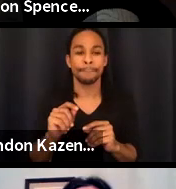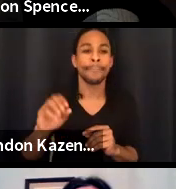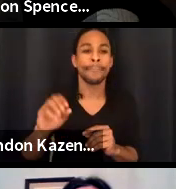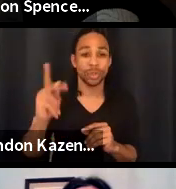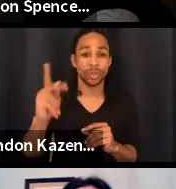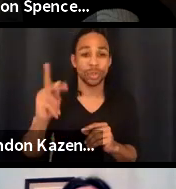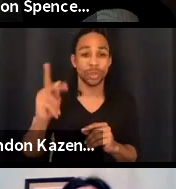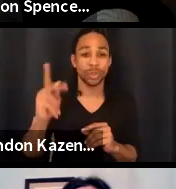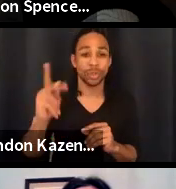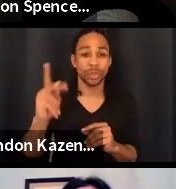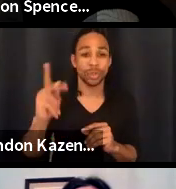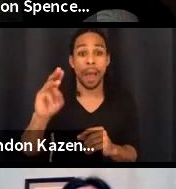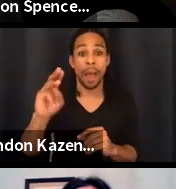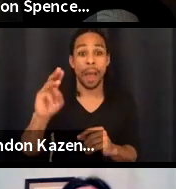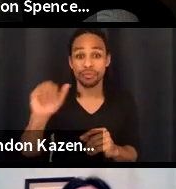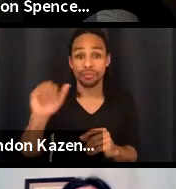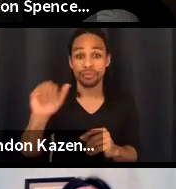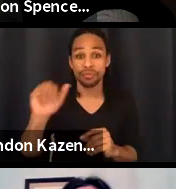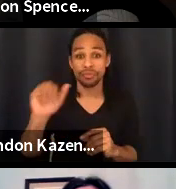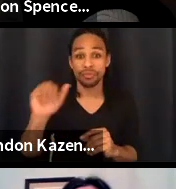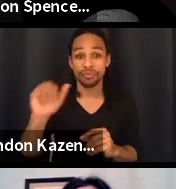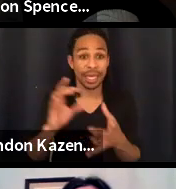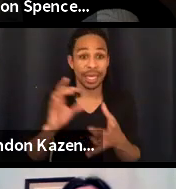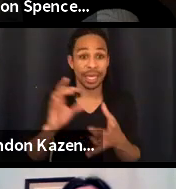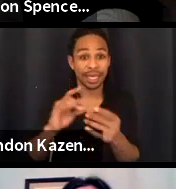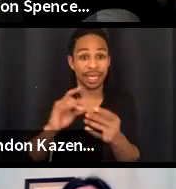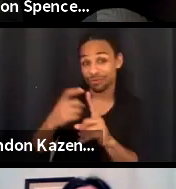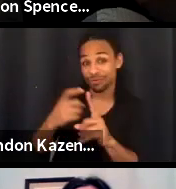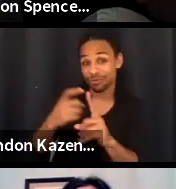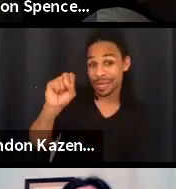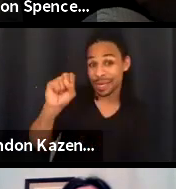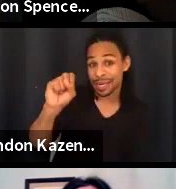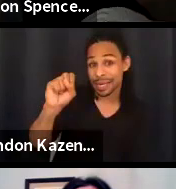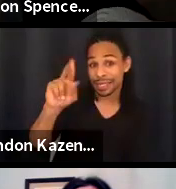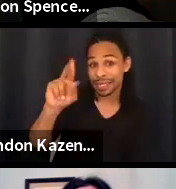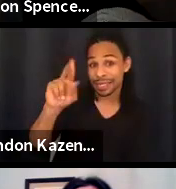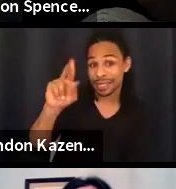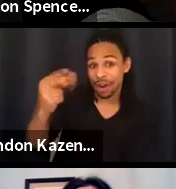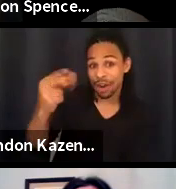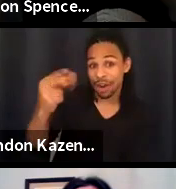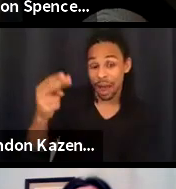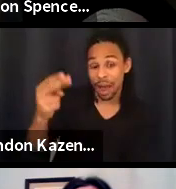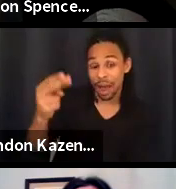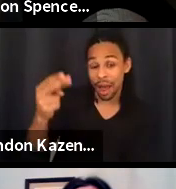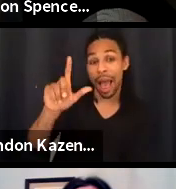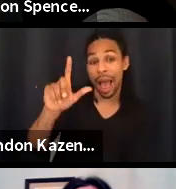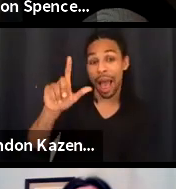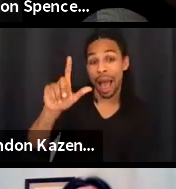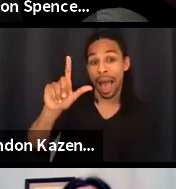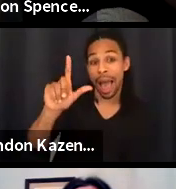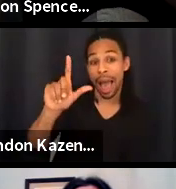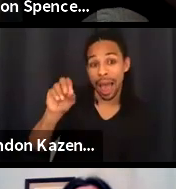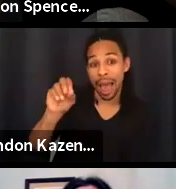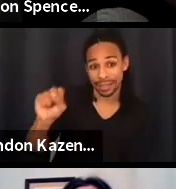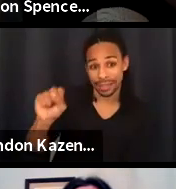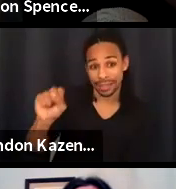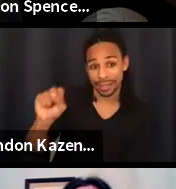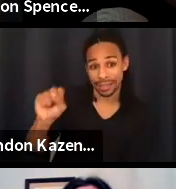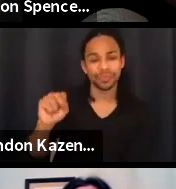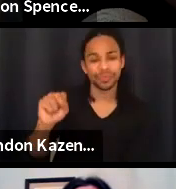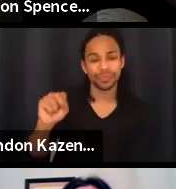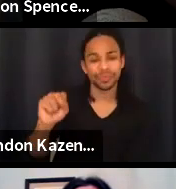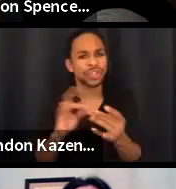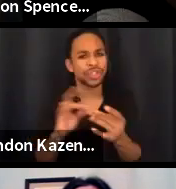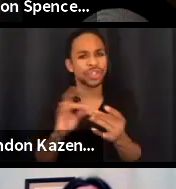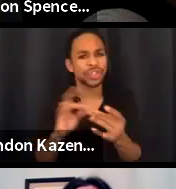In what ways are institutions and funding structures responsible for the competitiveness of our field? Sarah